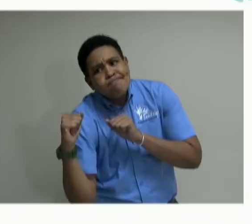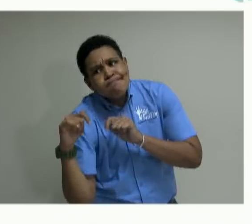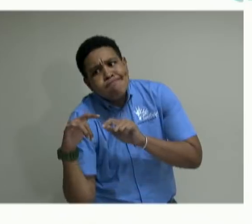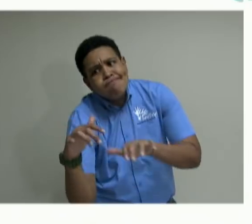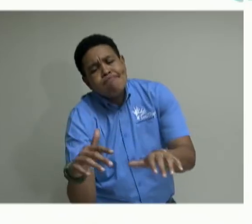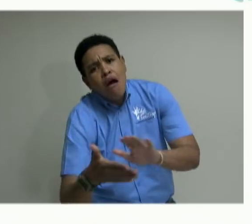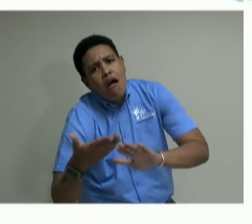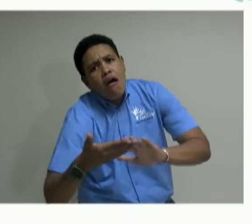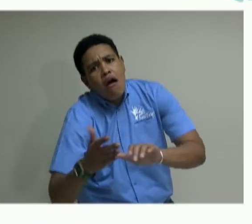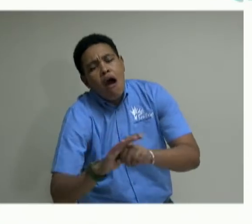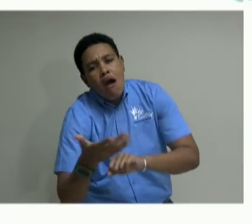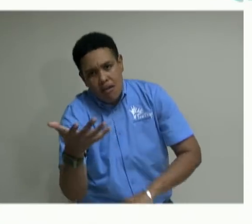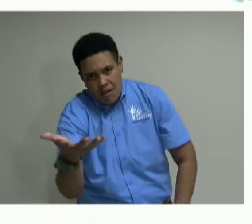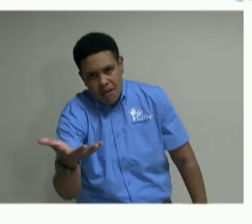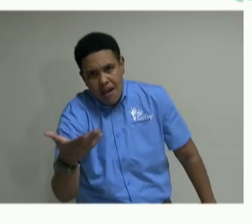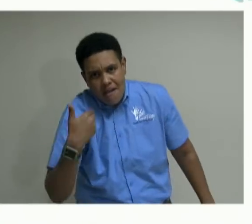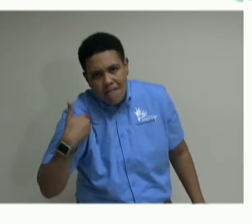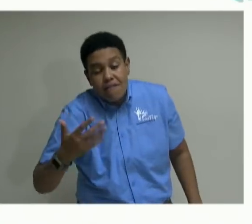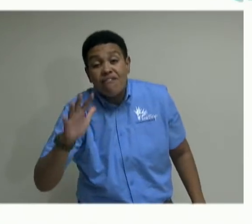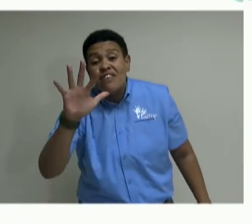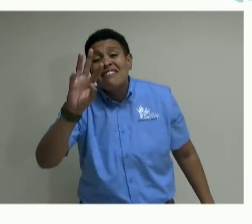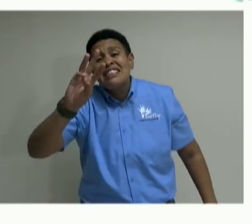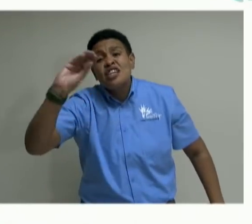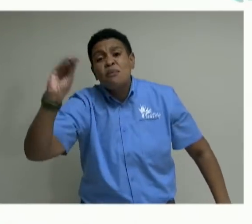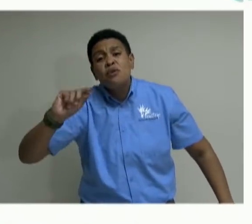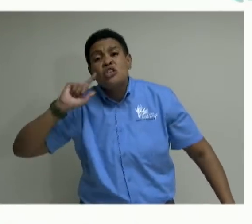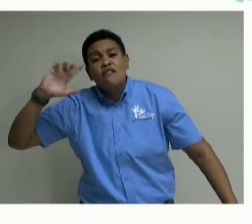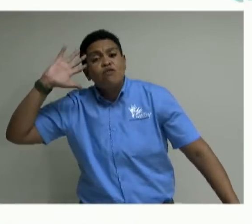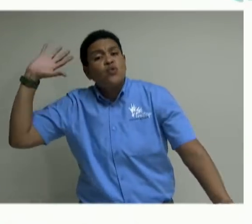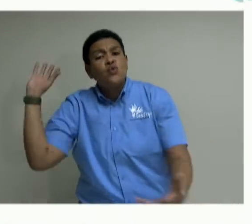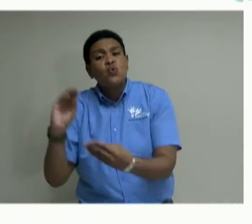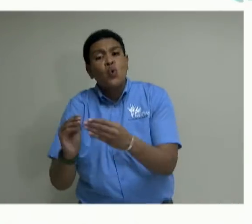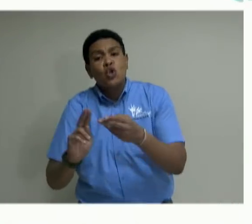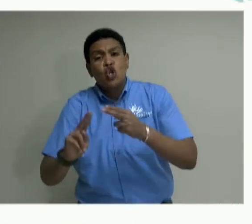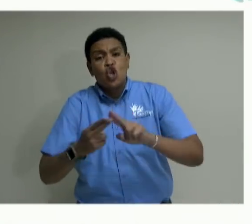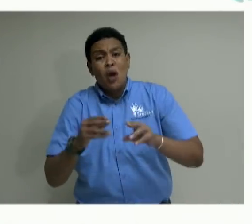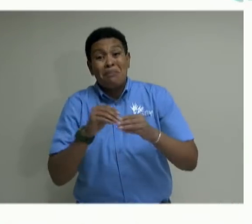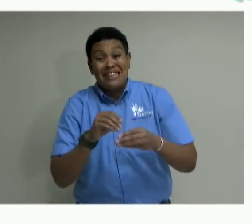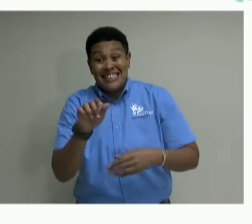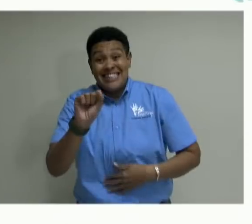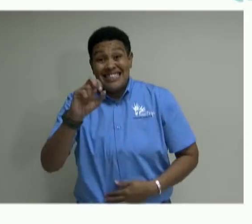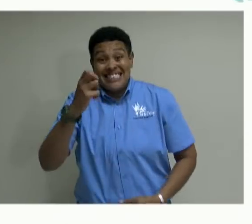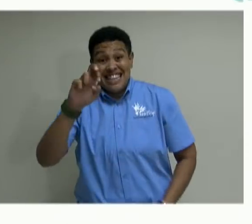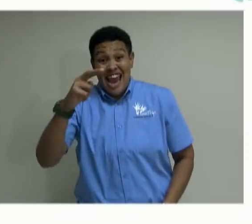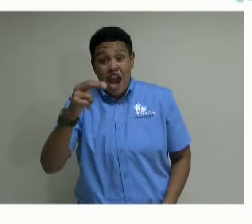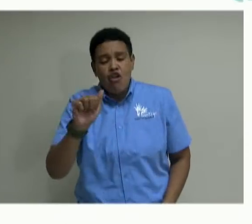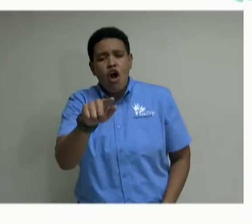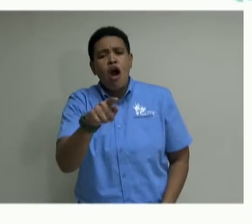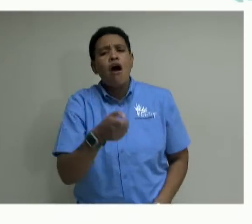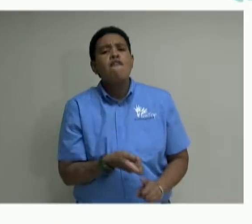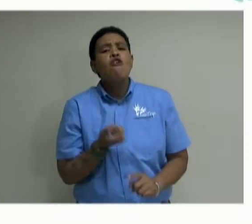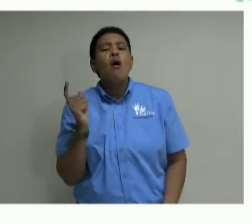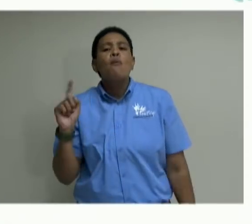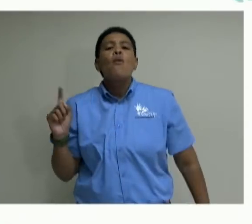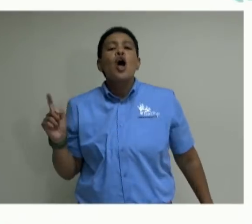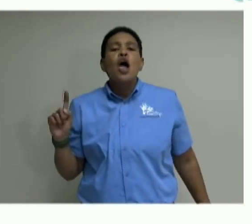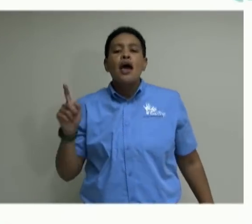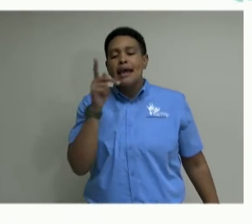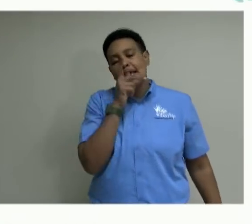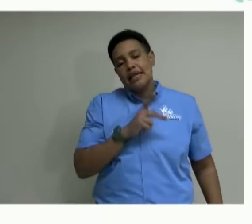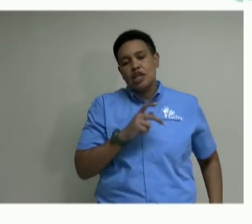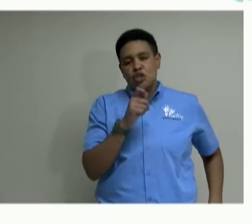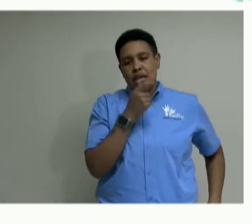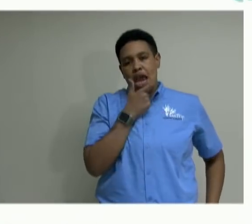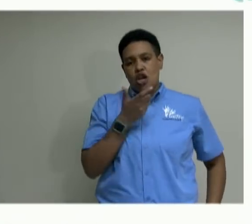Over 56% of the cases in Sarah are from Kingston